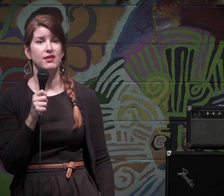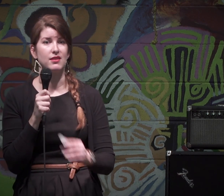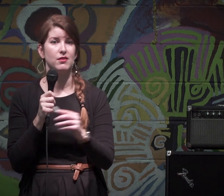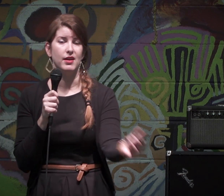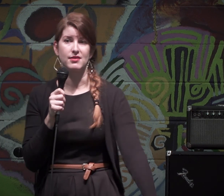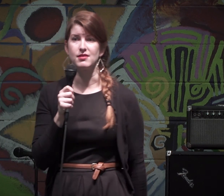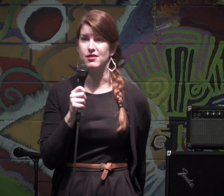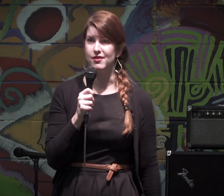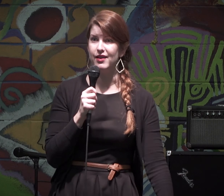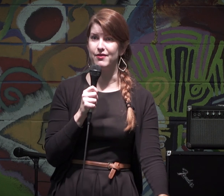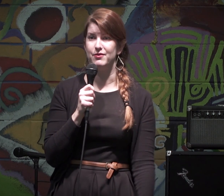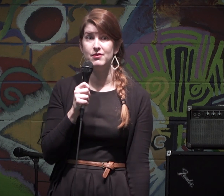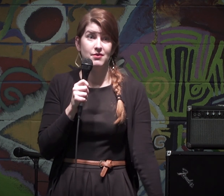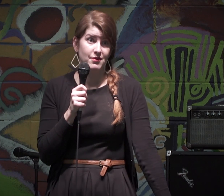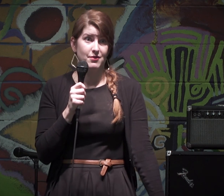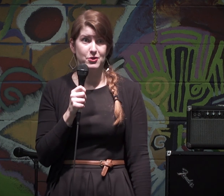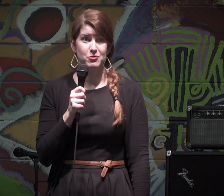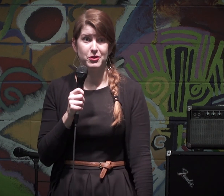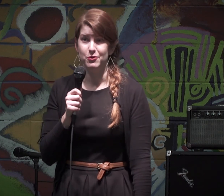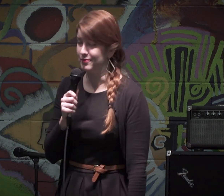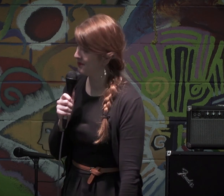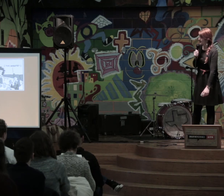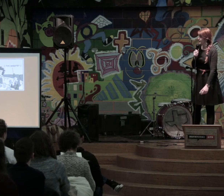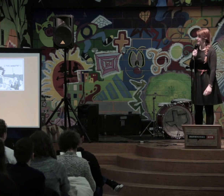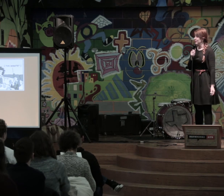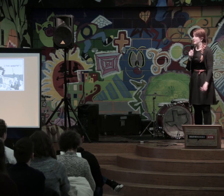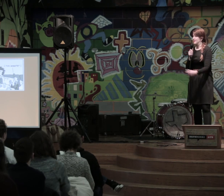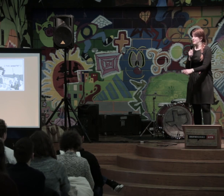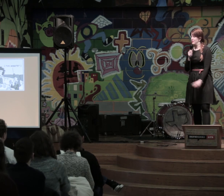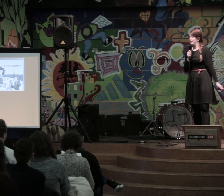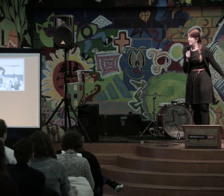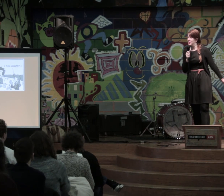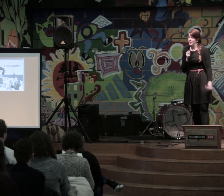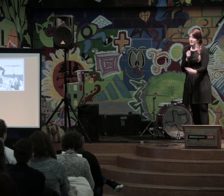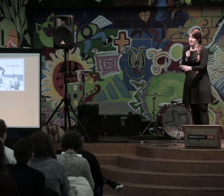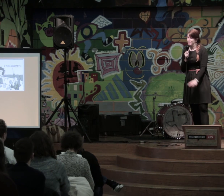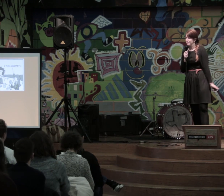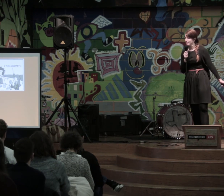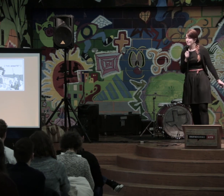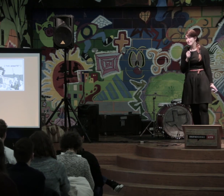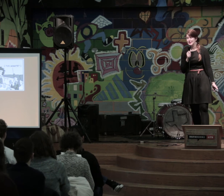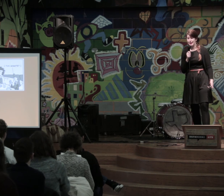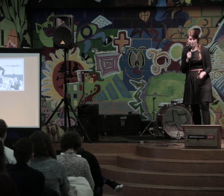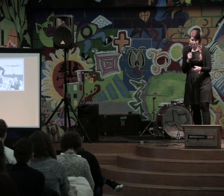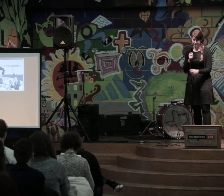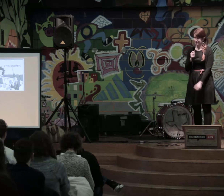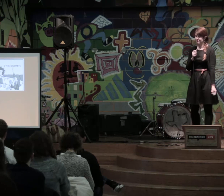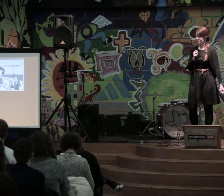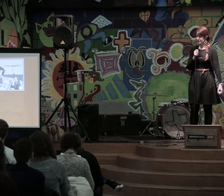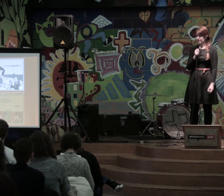person has the equal access that y'all have, which is pretty cool. So I just think it's always funny, and I like that